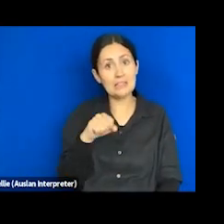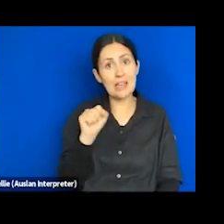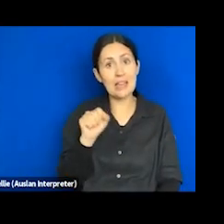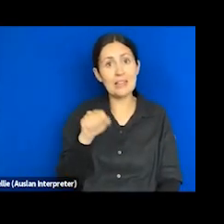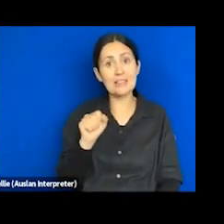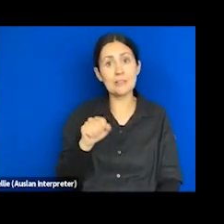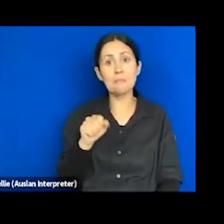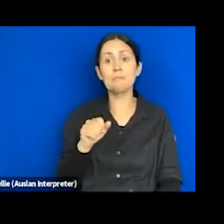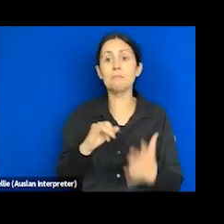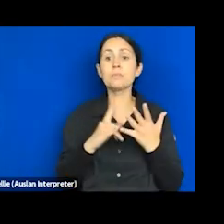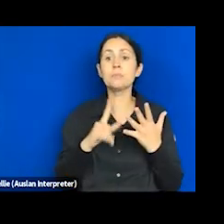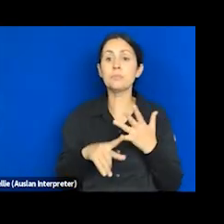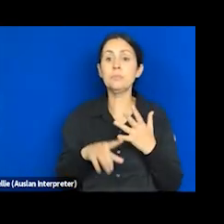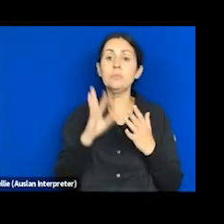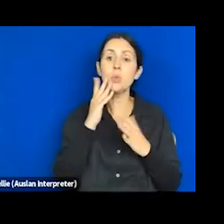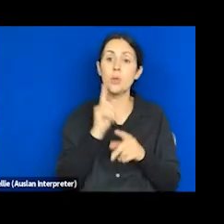Related to the therapeutic